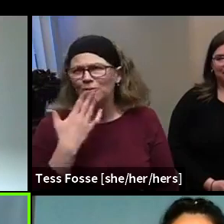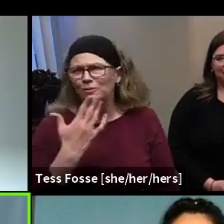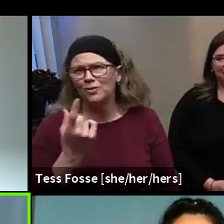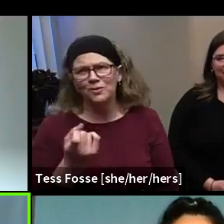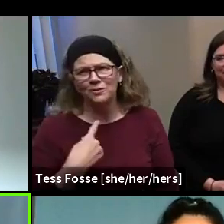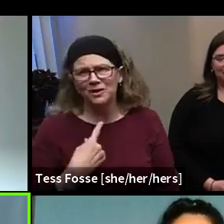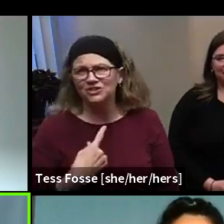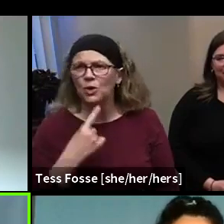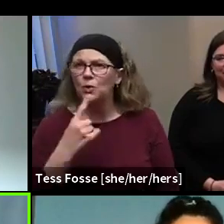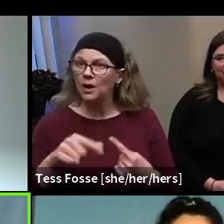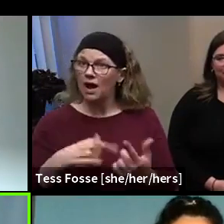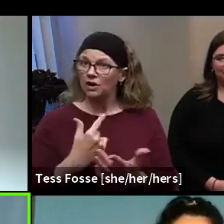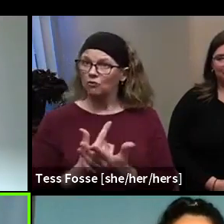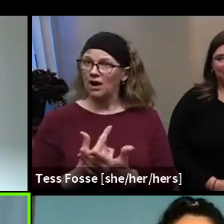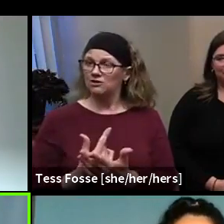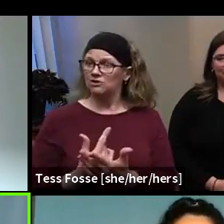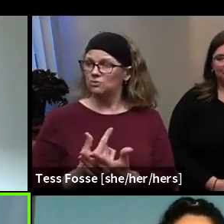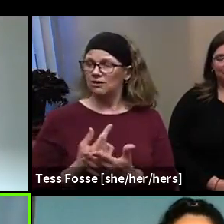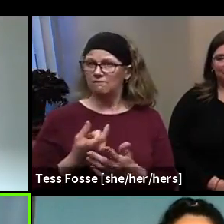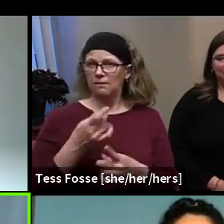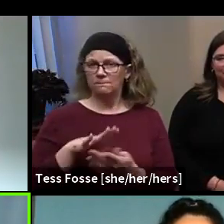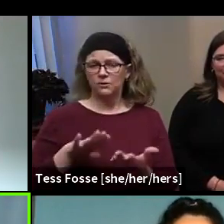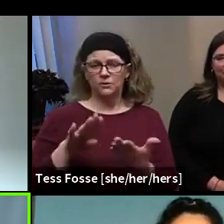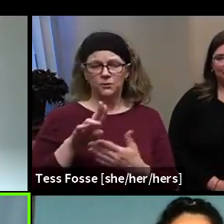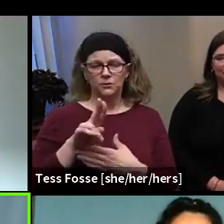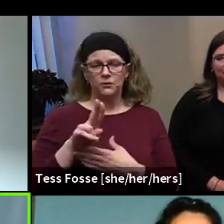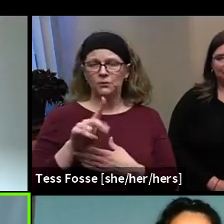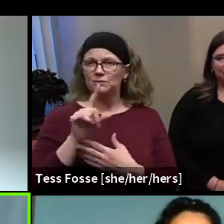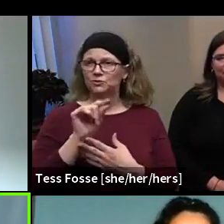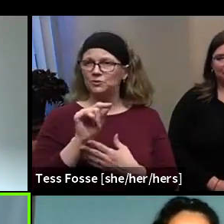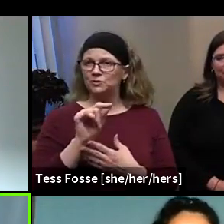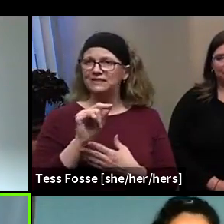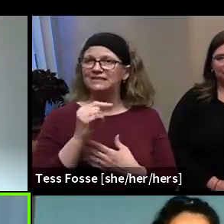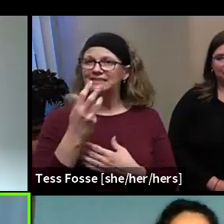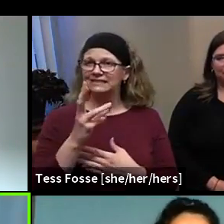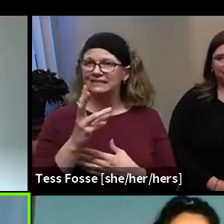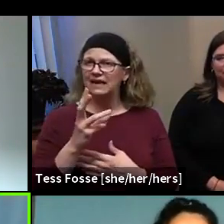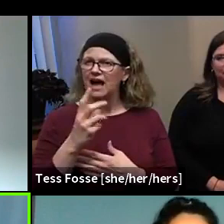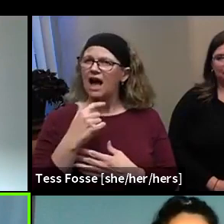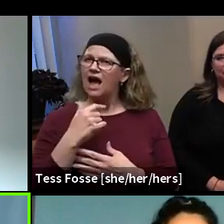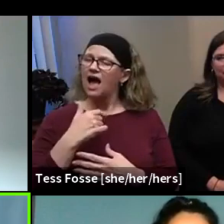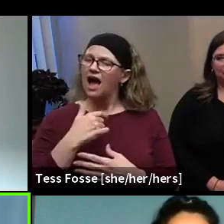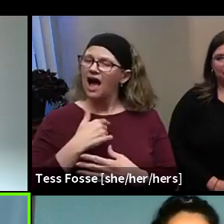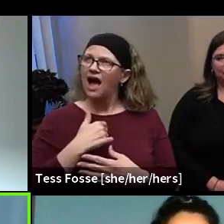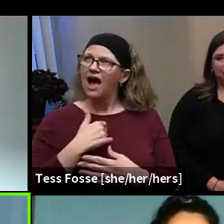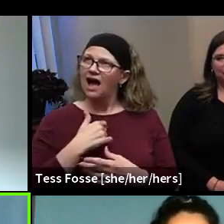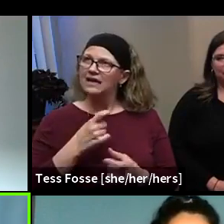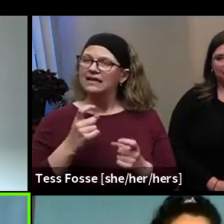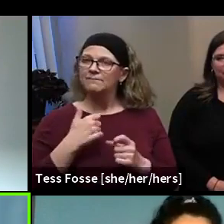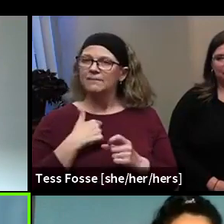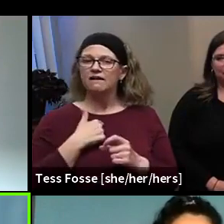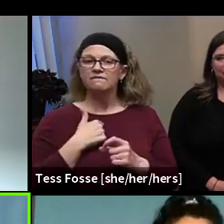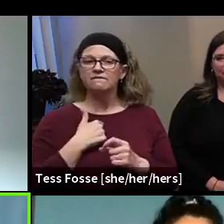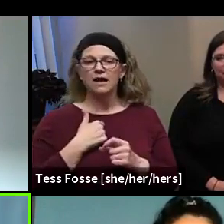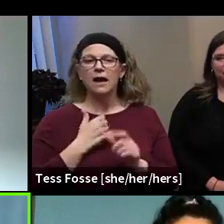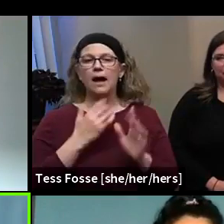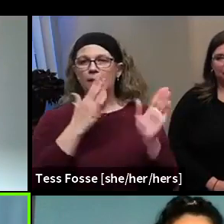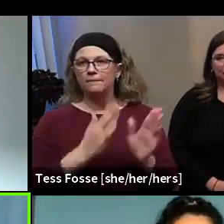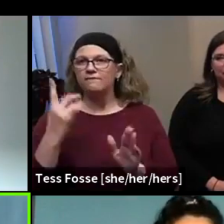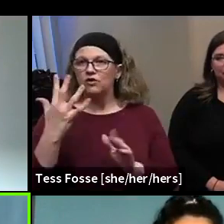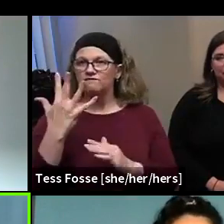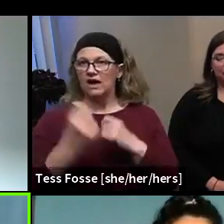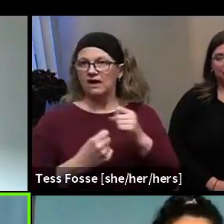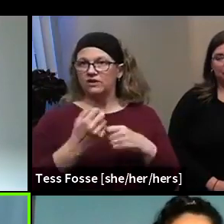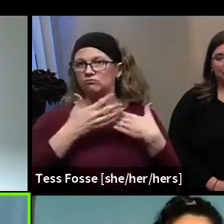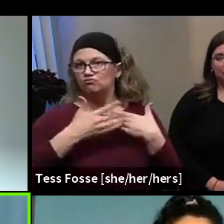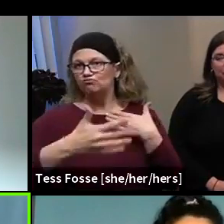question. So when I graduated from Bloomsburg back in 2016, I kind of gave myself a 5-year plan, and well,